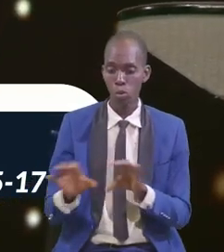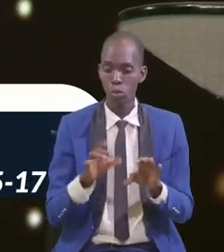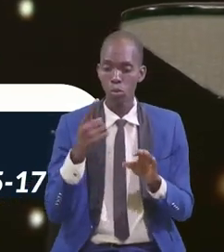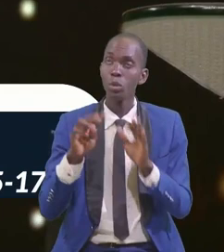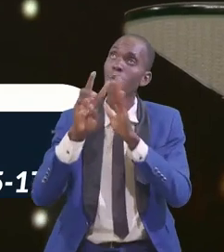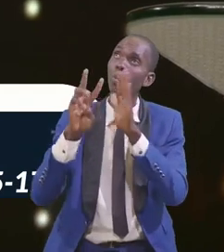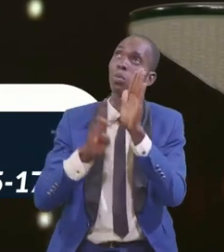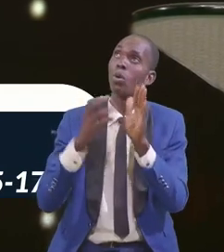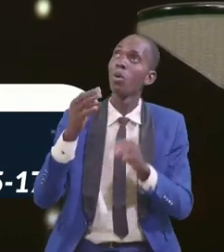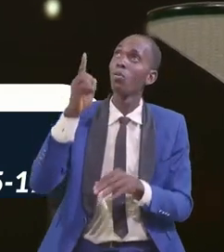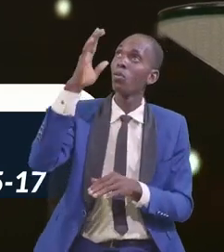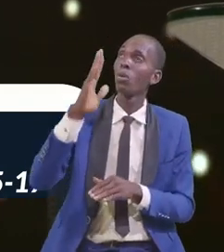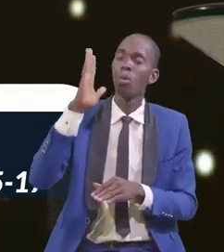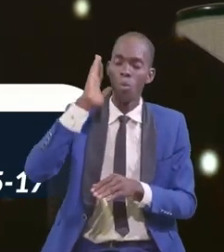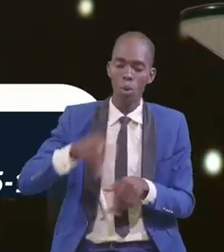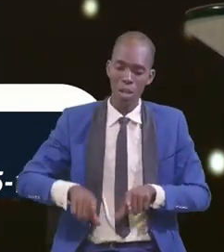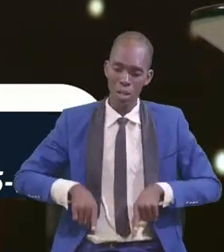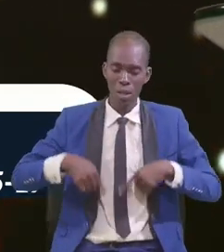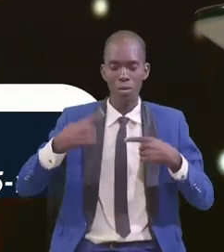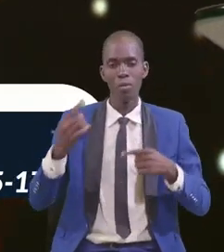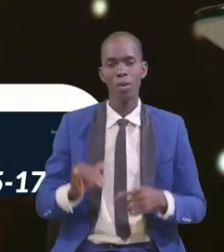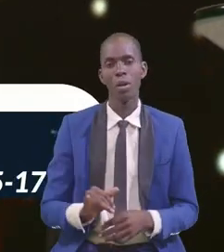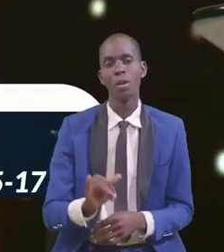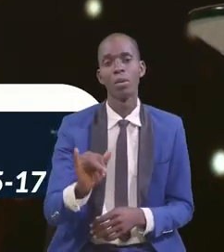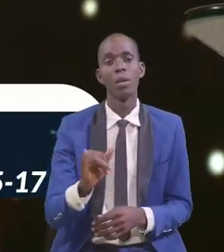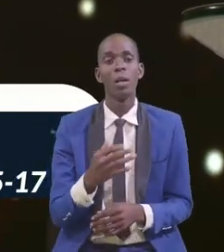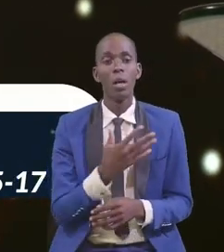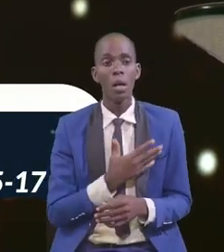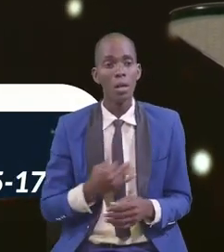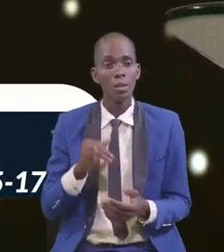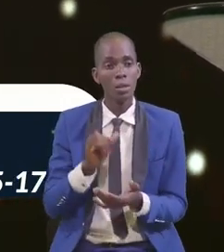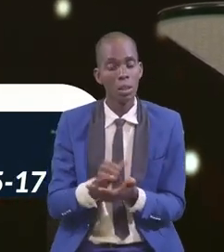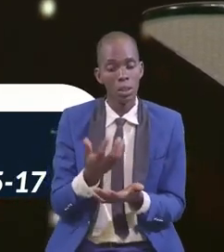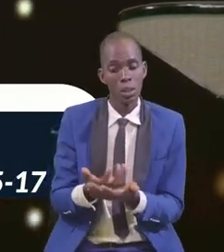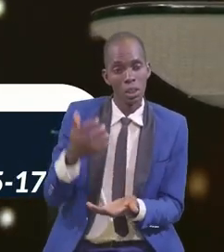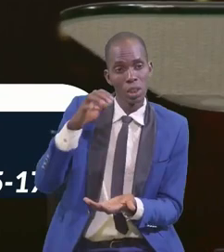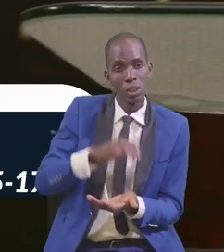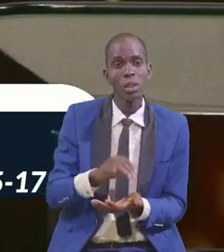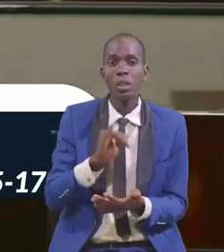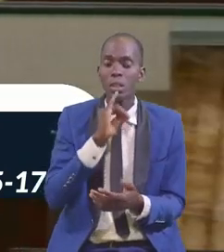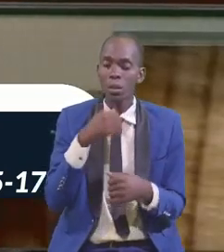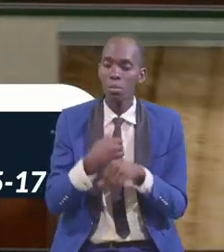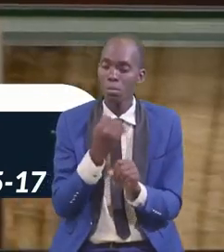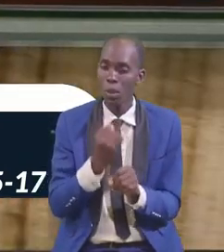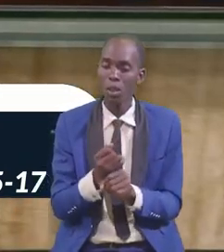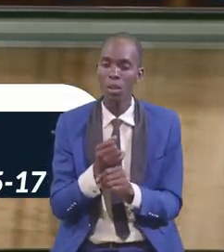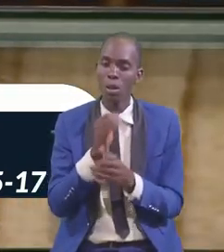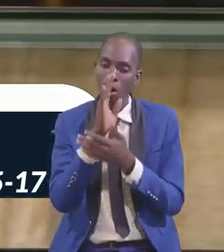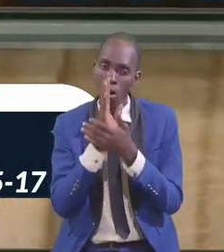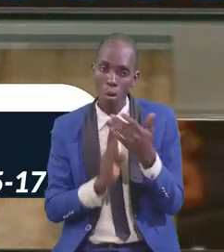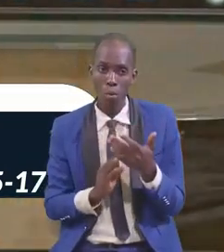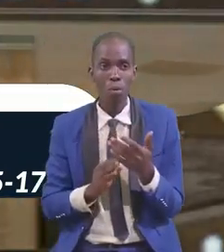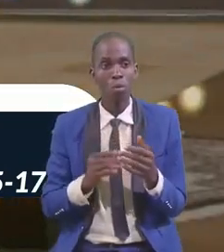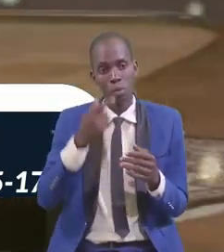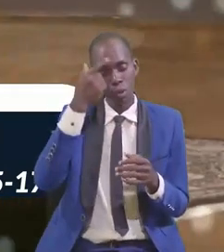abide forever. But the rich in that is made low, because as the flower of